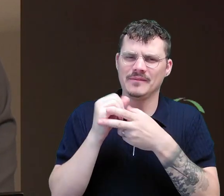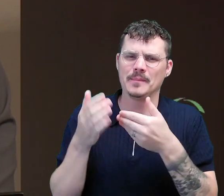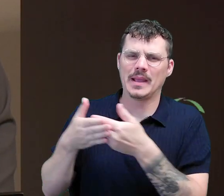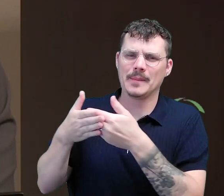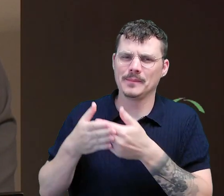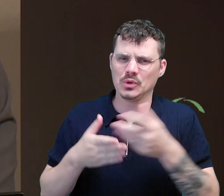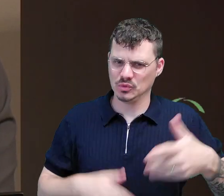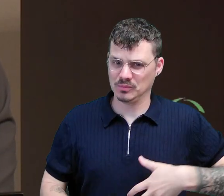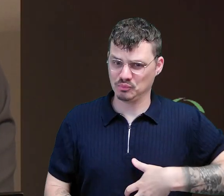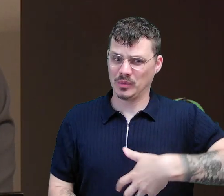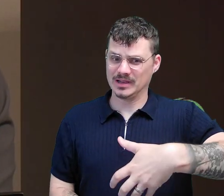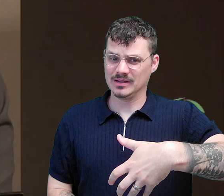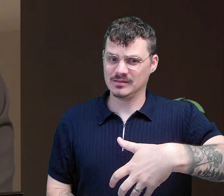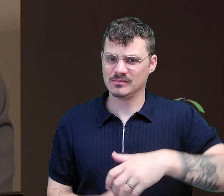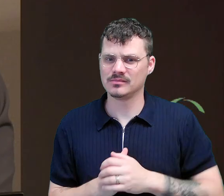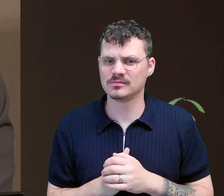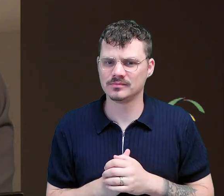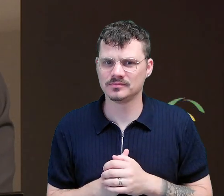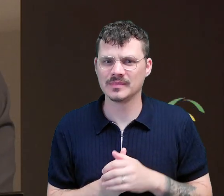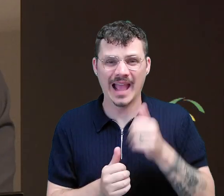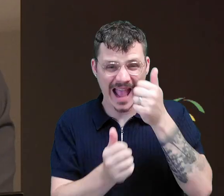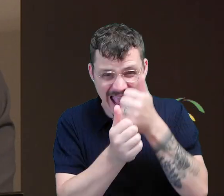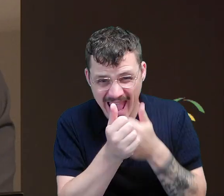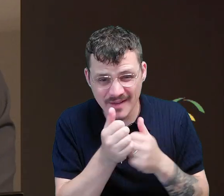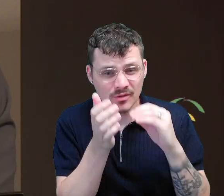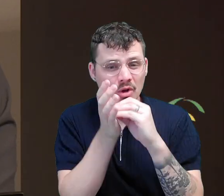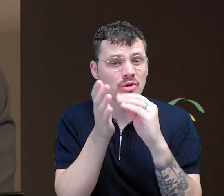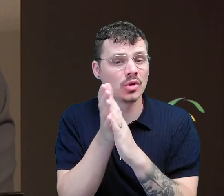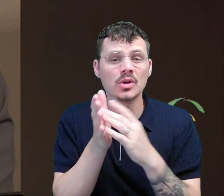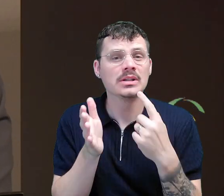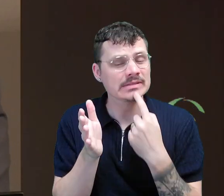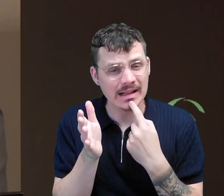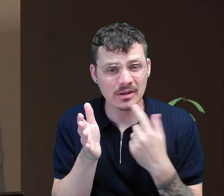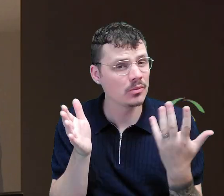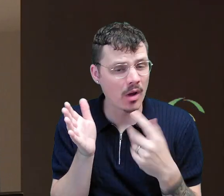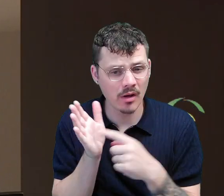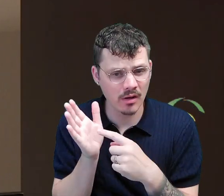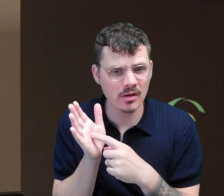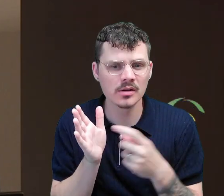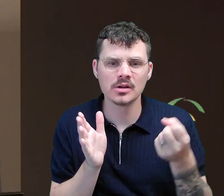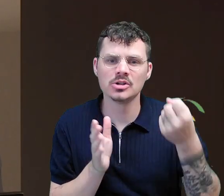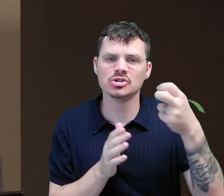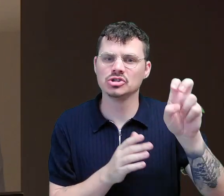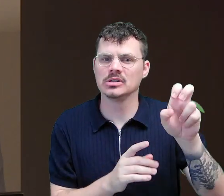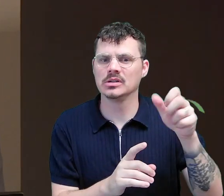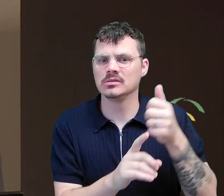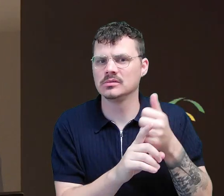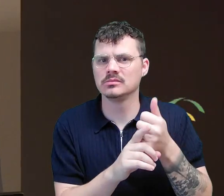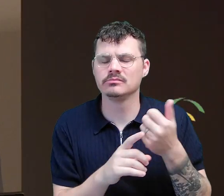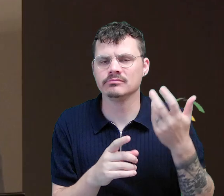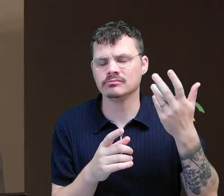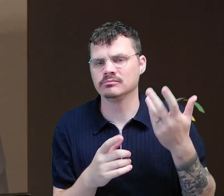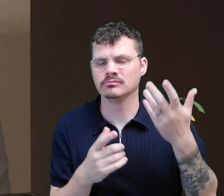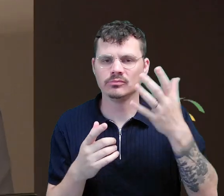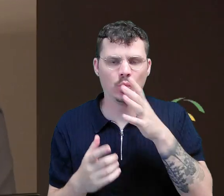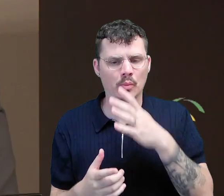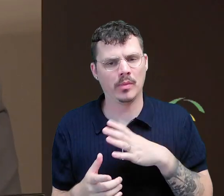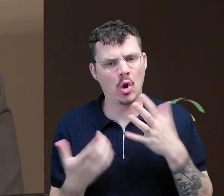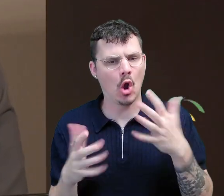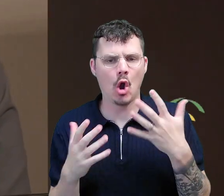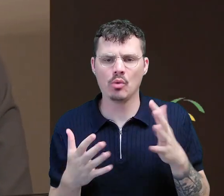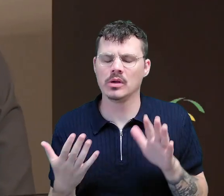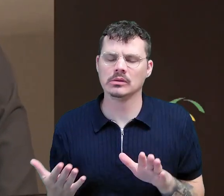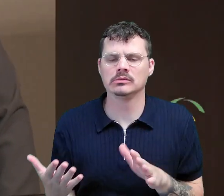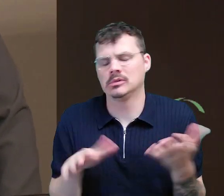baby. Every single progress note said, well, she is in fact already deceased,